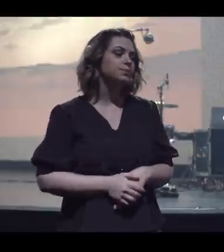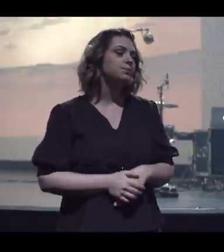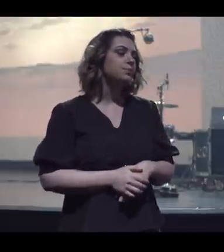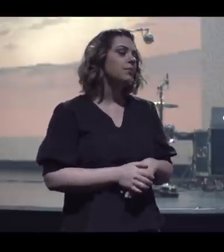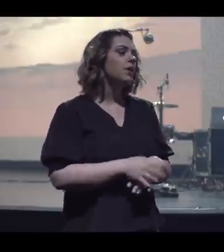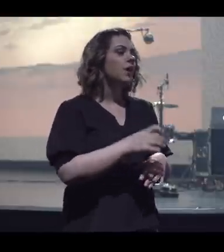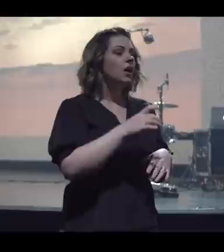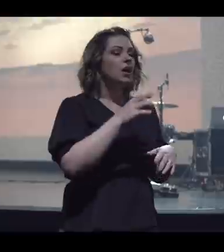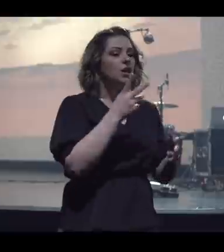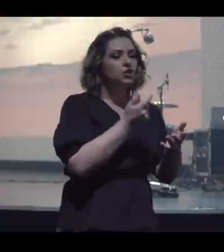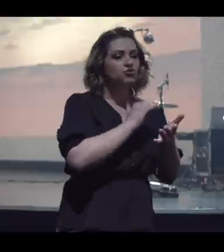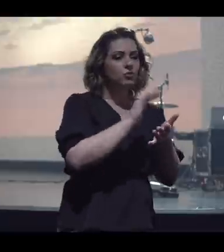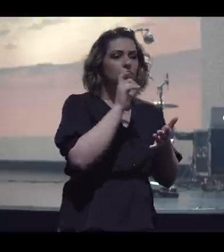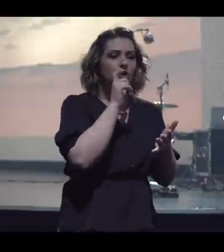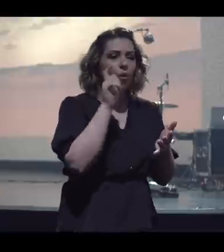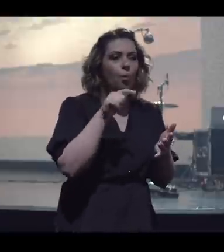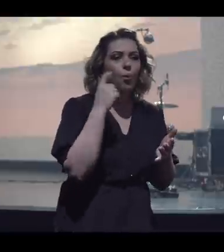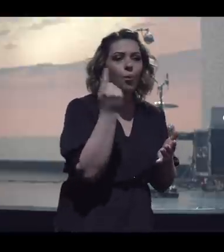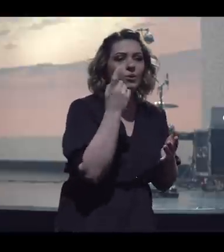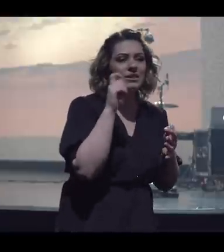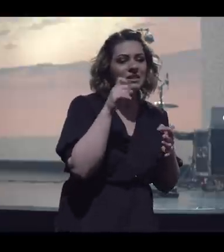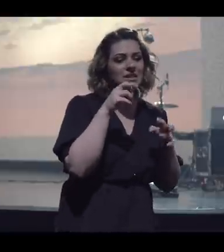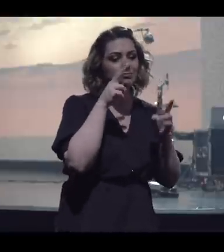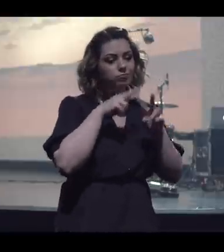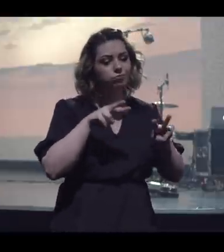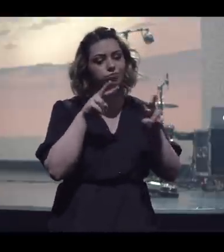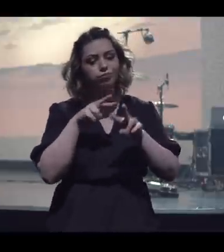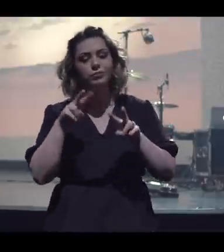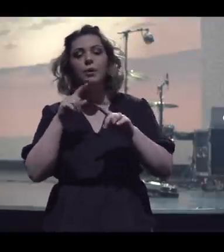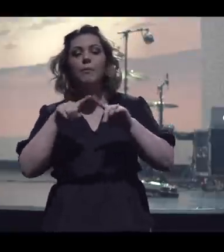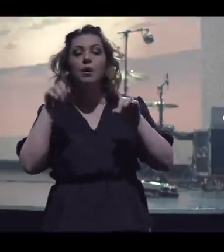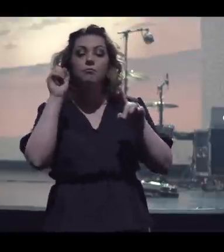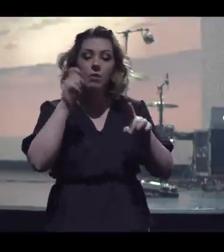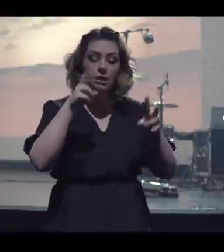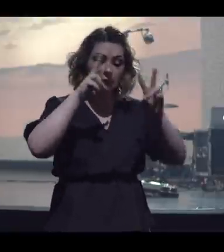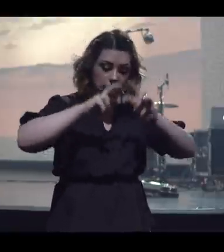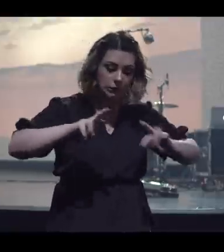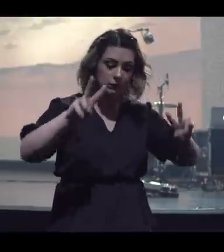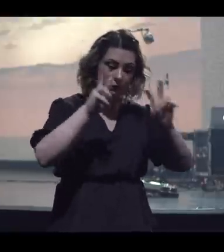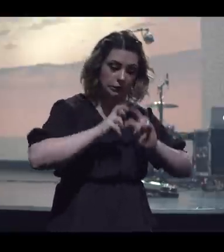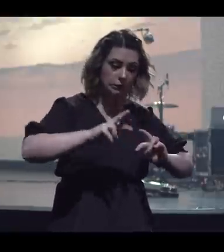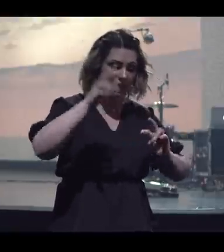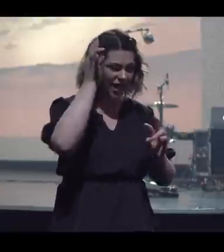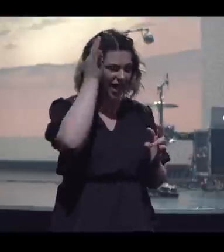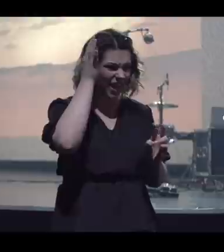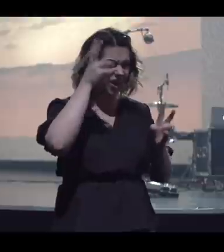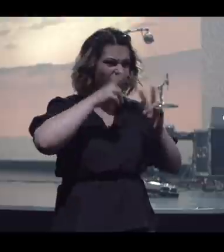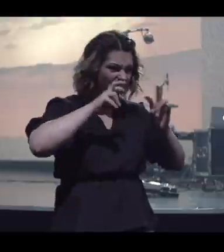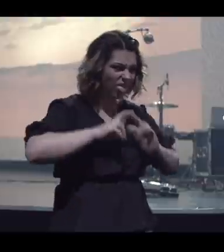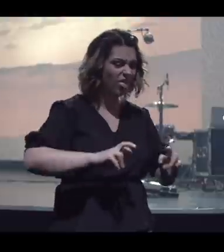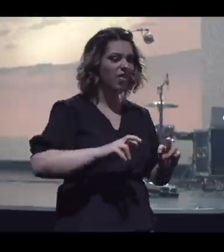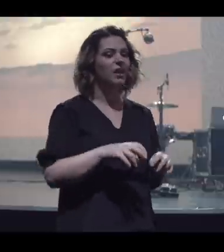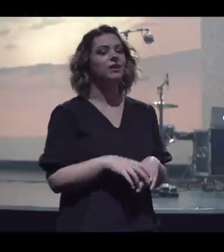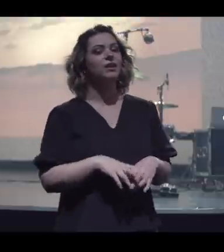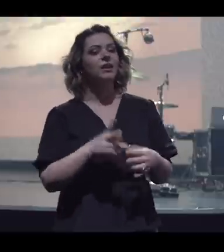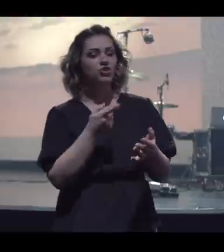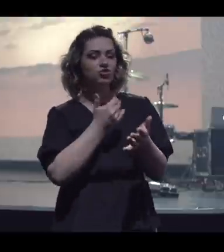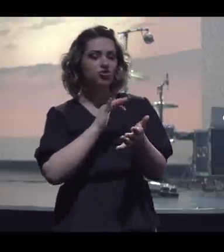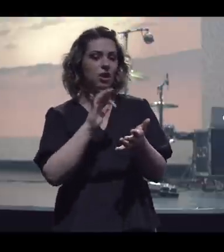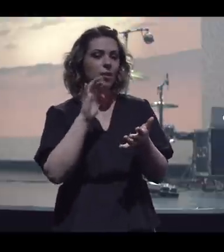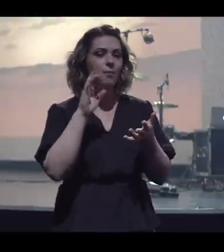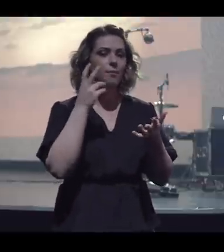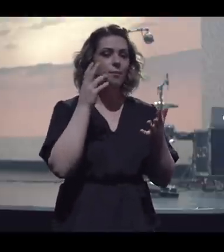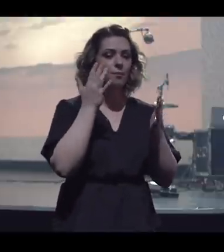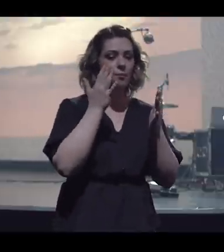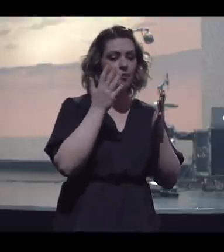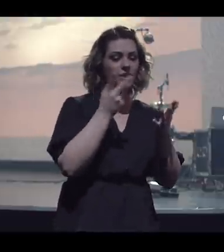have to examine each individual lamb. Now, here's the way you do that. A shepherd has two primary instruments. One